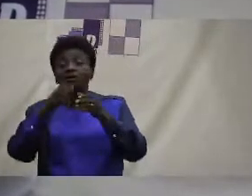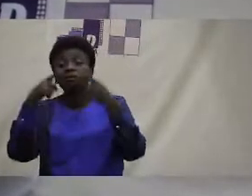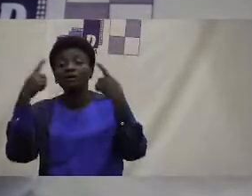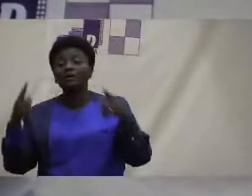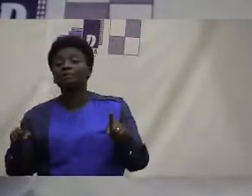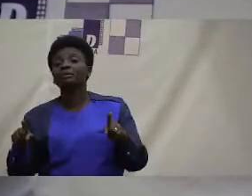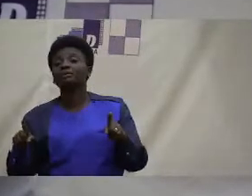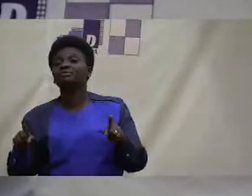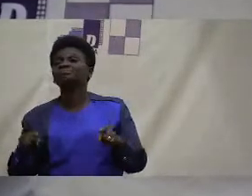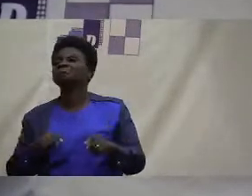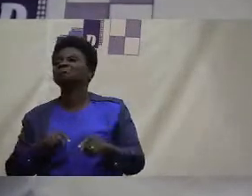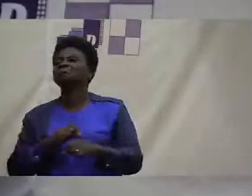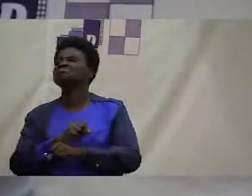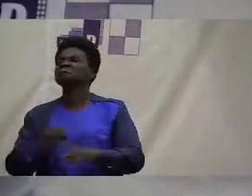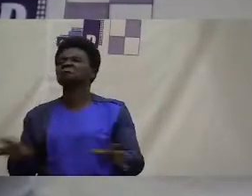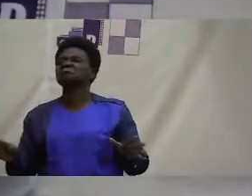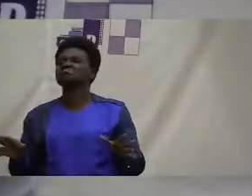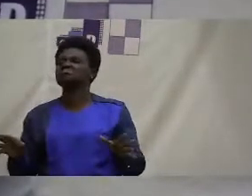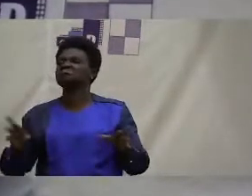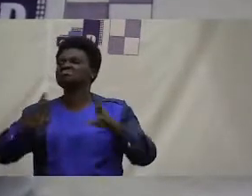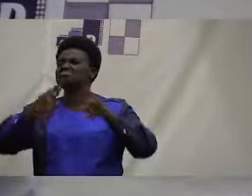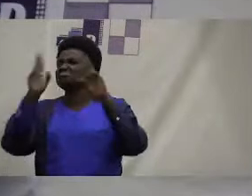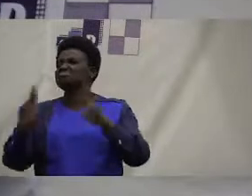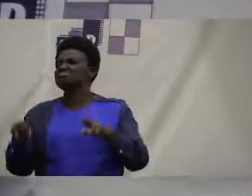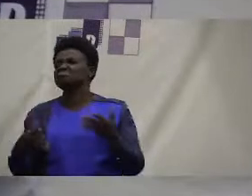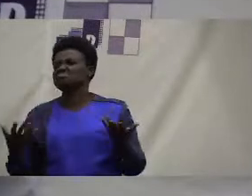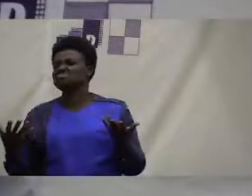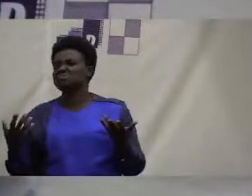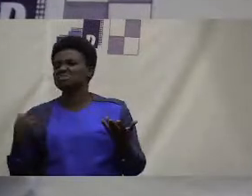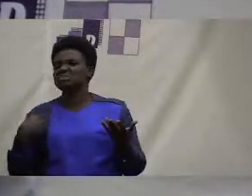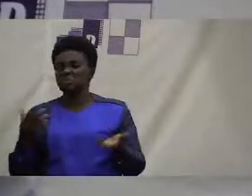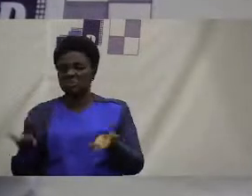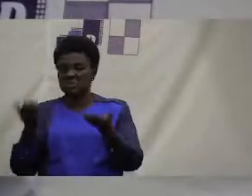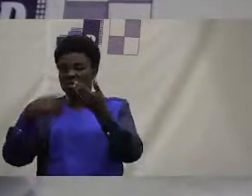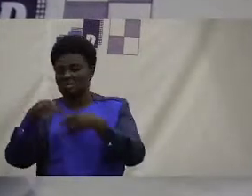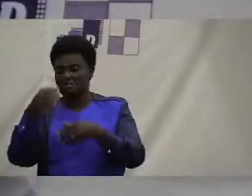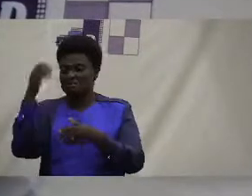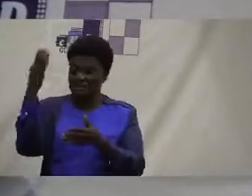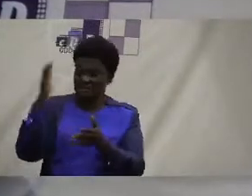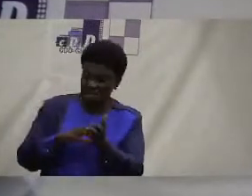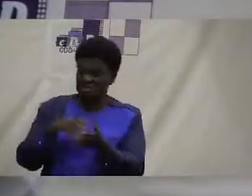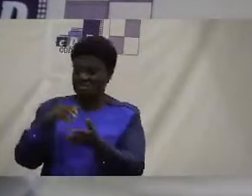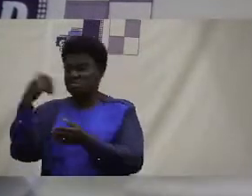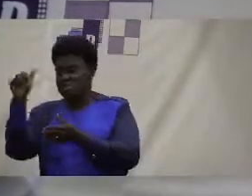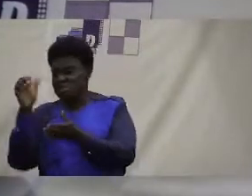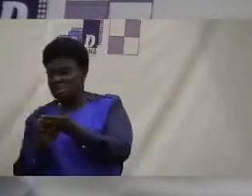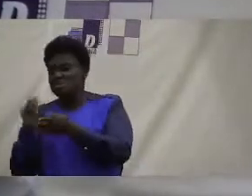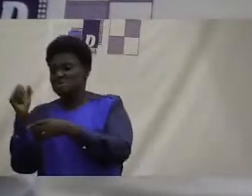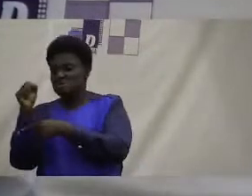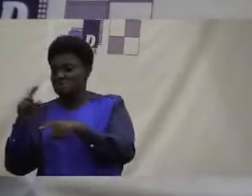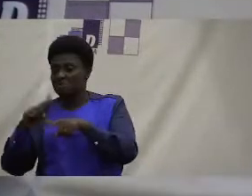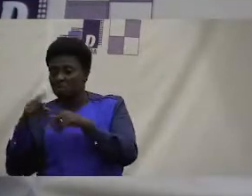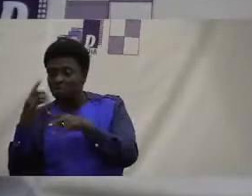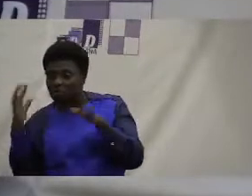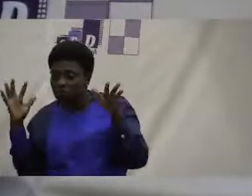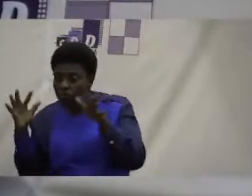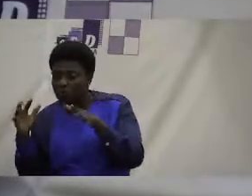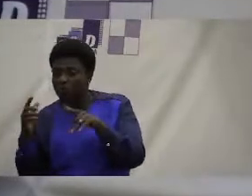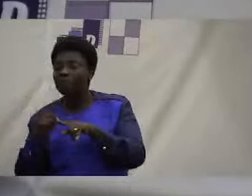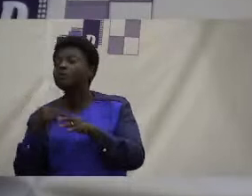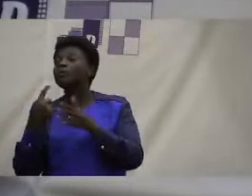even achieve anything. They would have raked in some $5,000 or $10,000, and people will look at all of